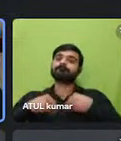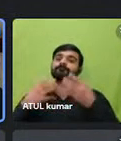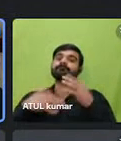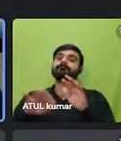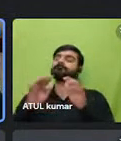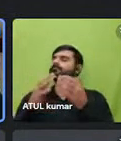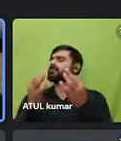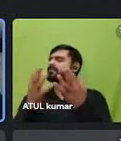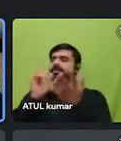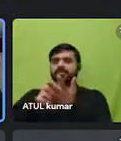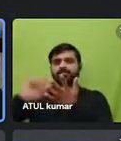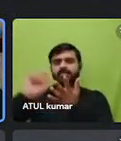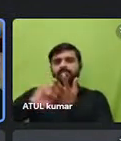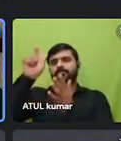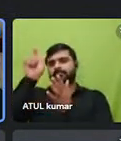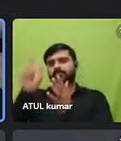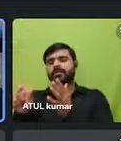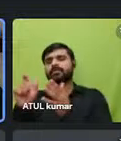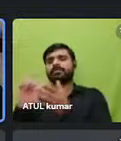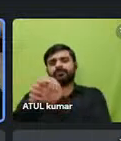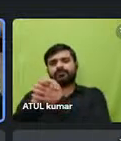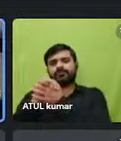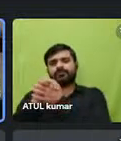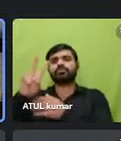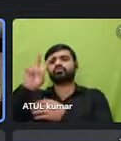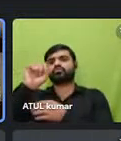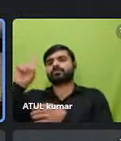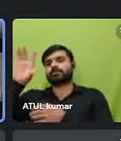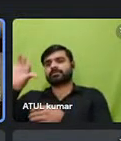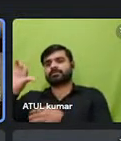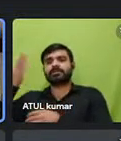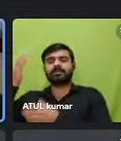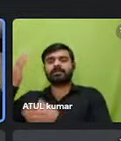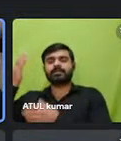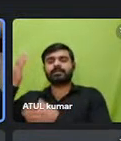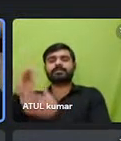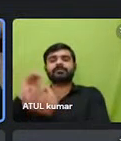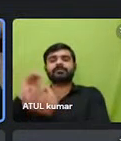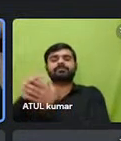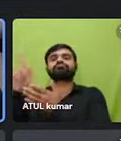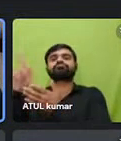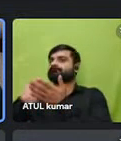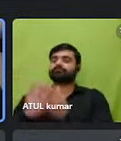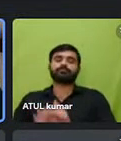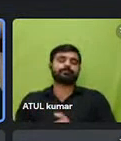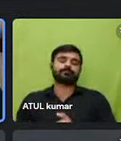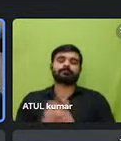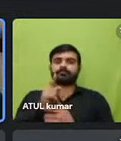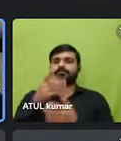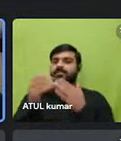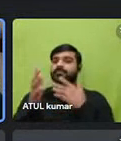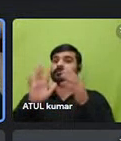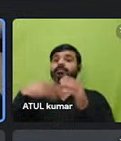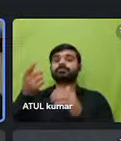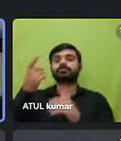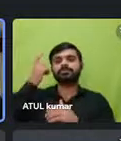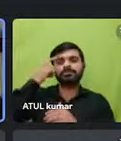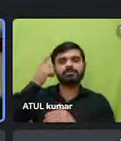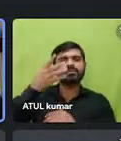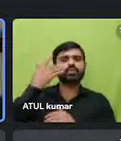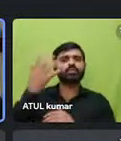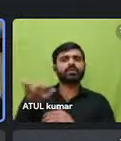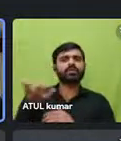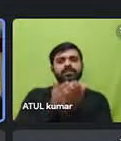excellent paper by Matt Hall and colleagues from 2019. So, one has to think